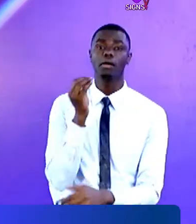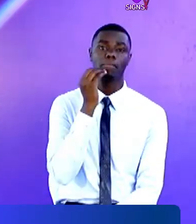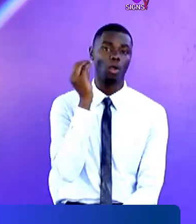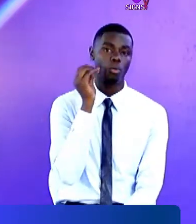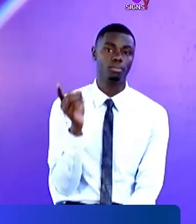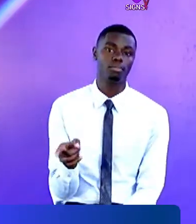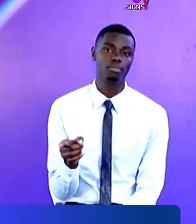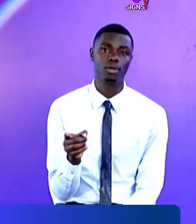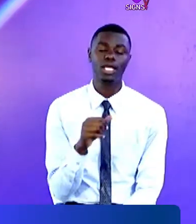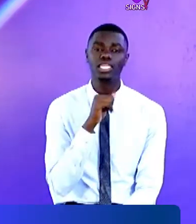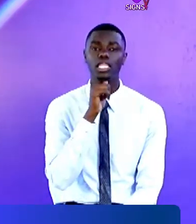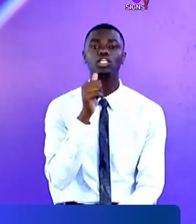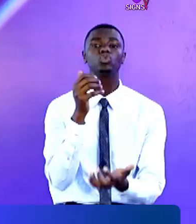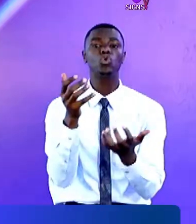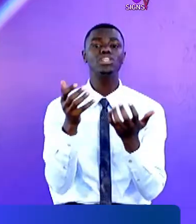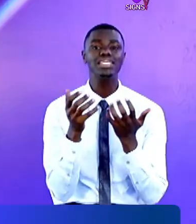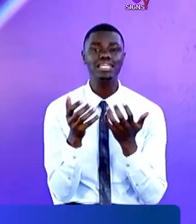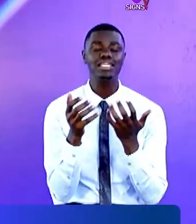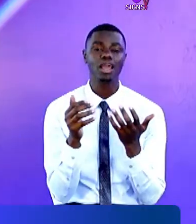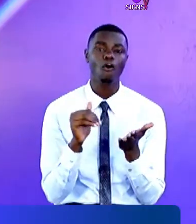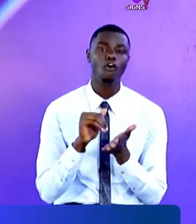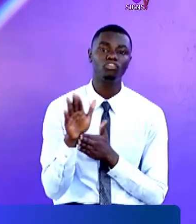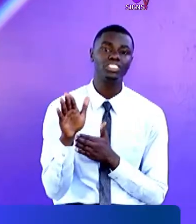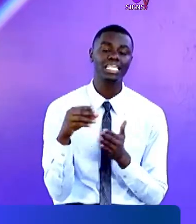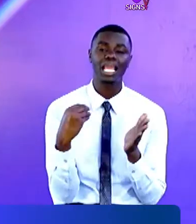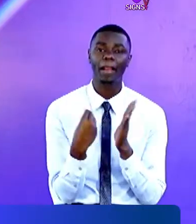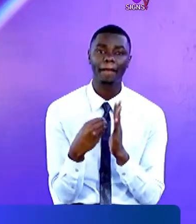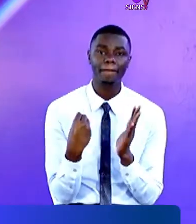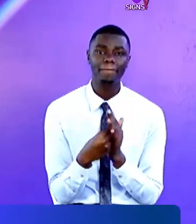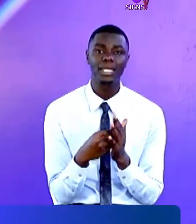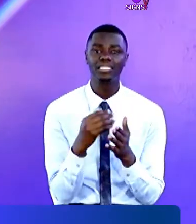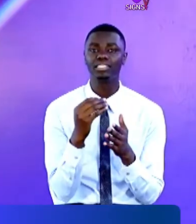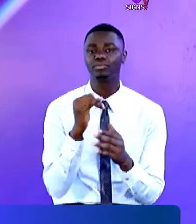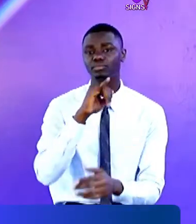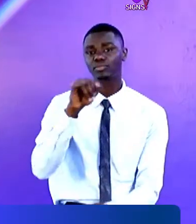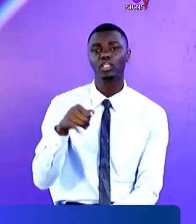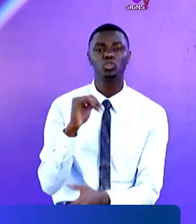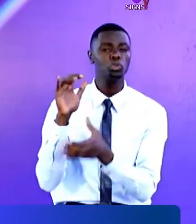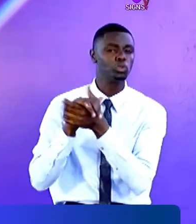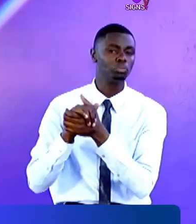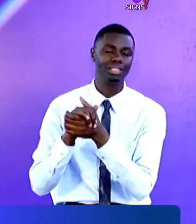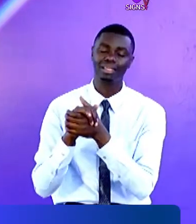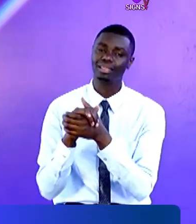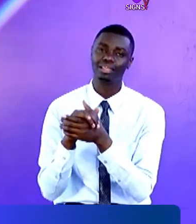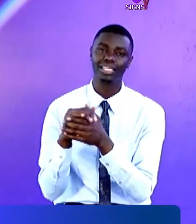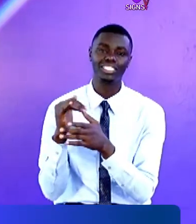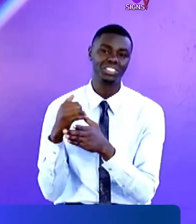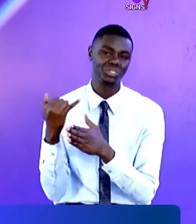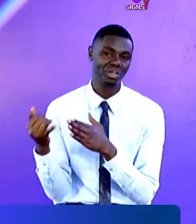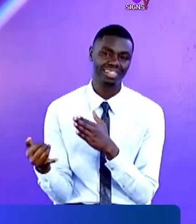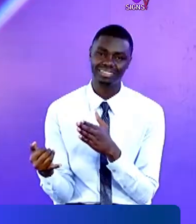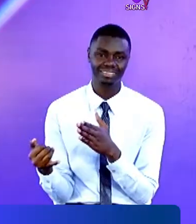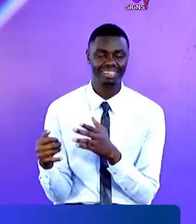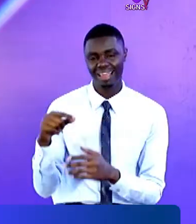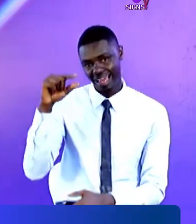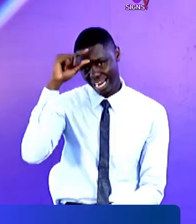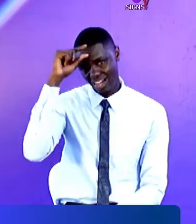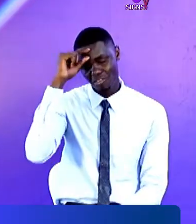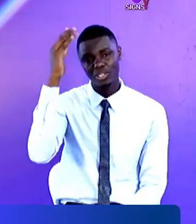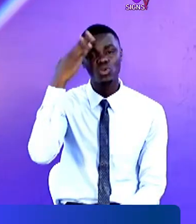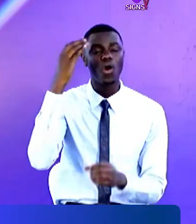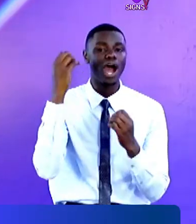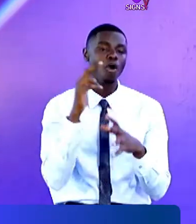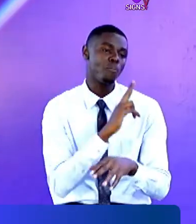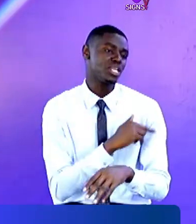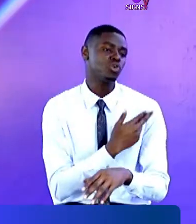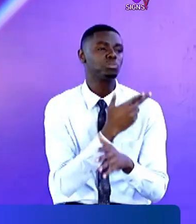was no need of sending money to Jubilee. The government knows how many hospitals